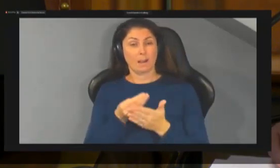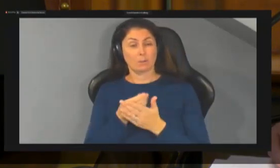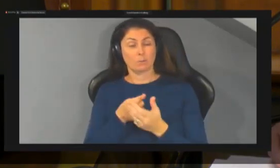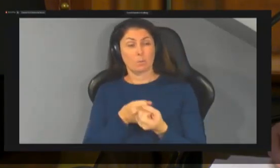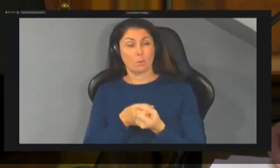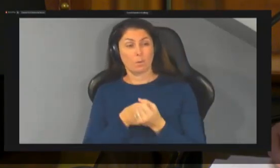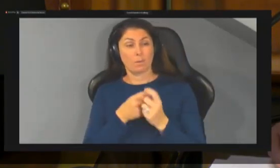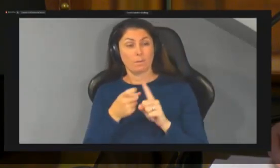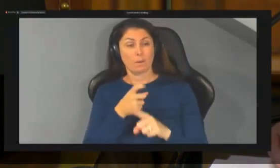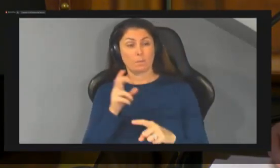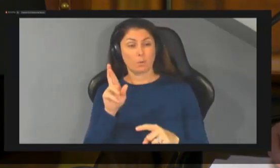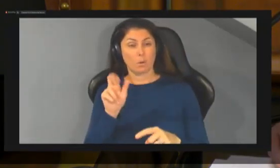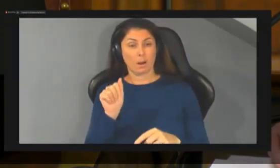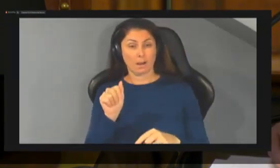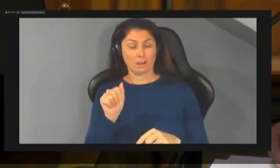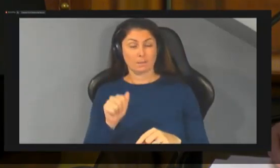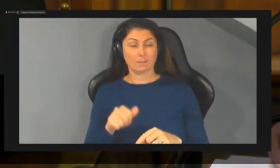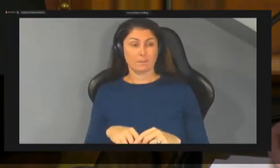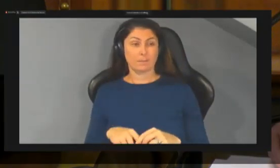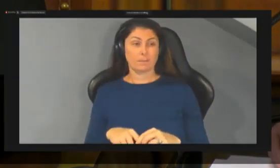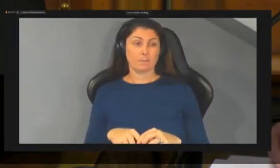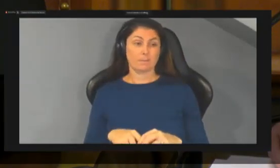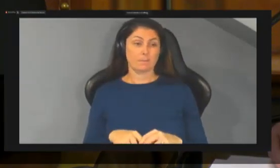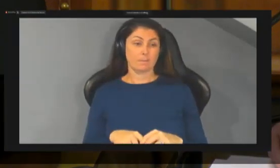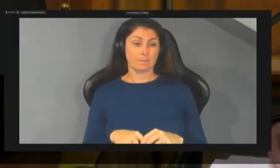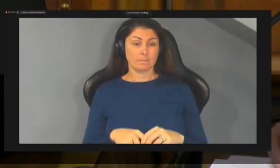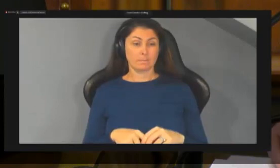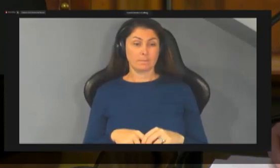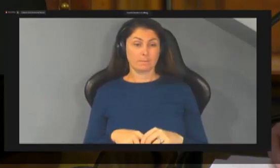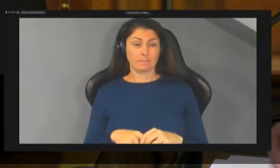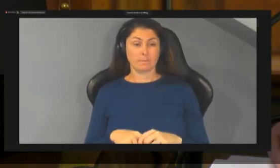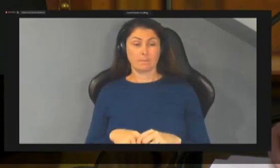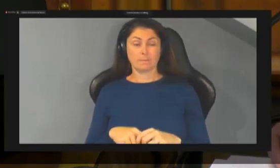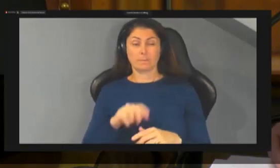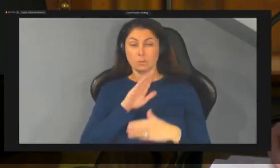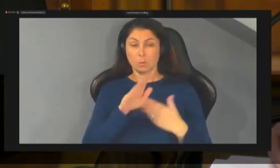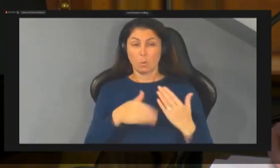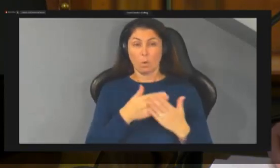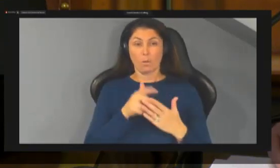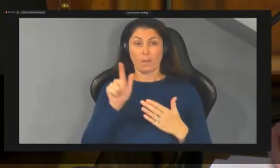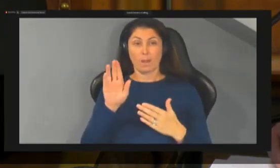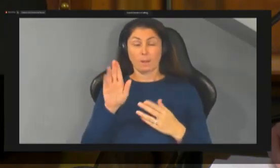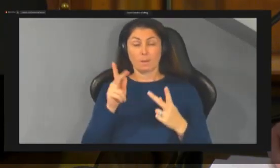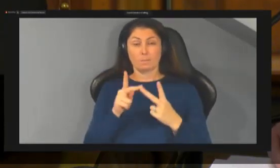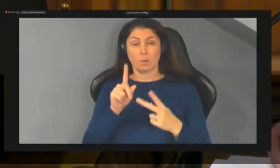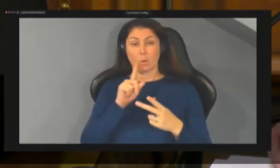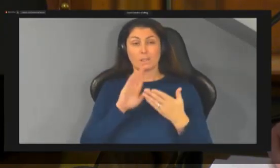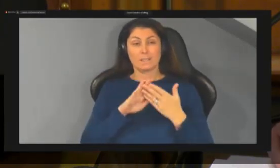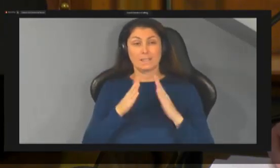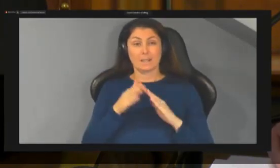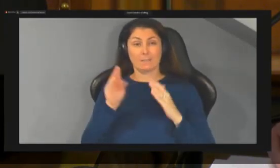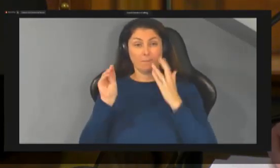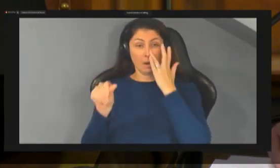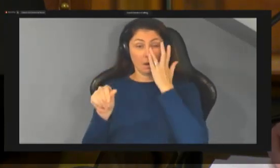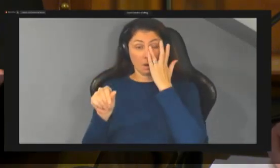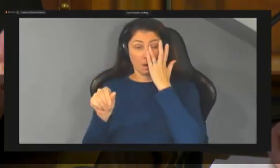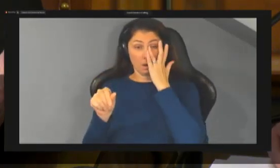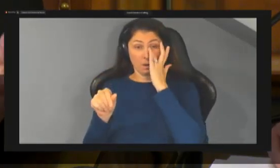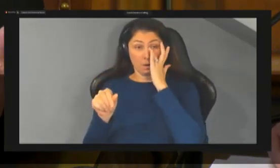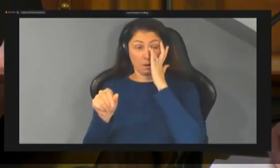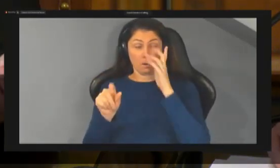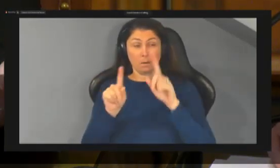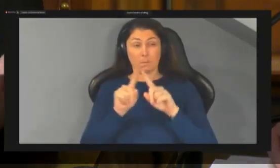URA. And so all of the land bank positions are city funded, but are like